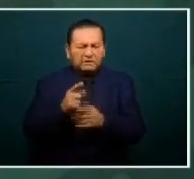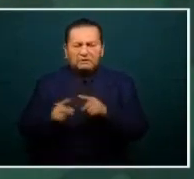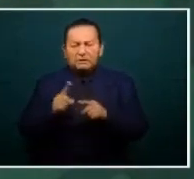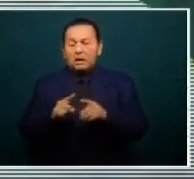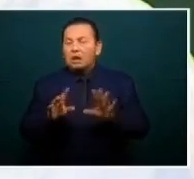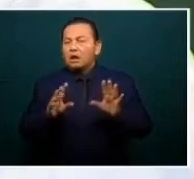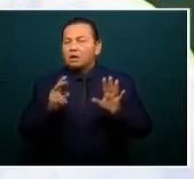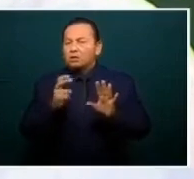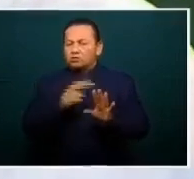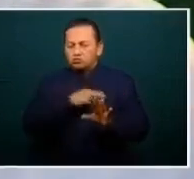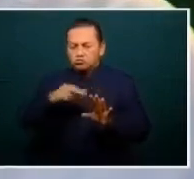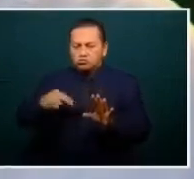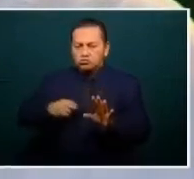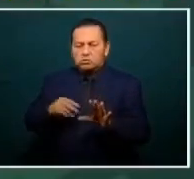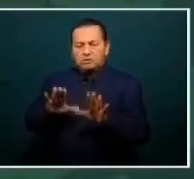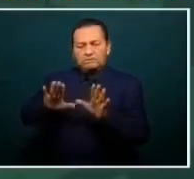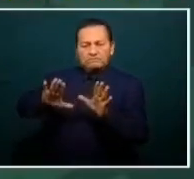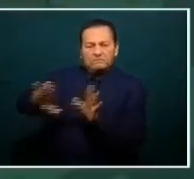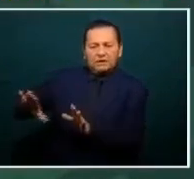posturing